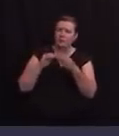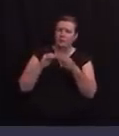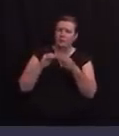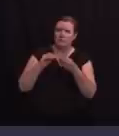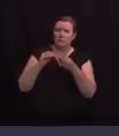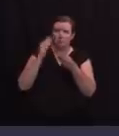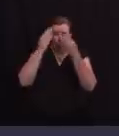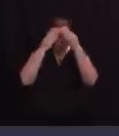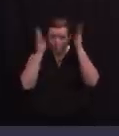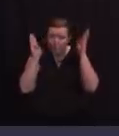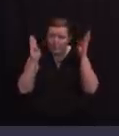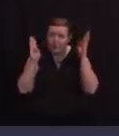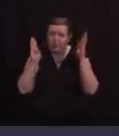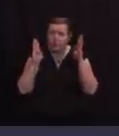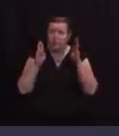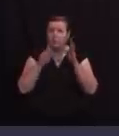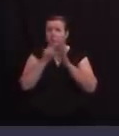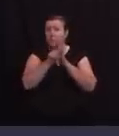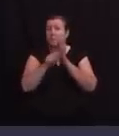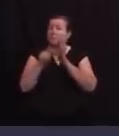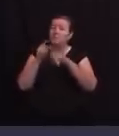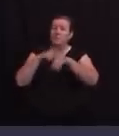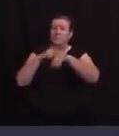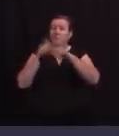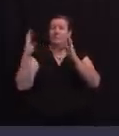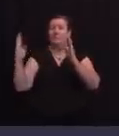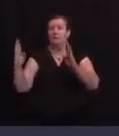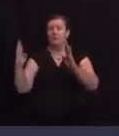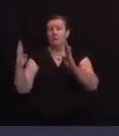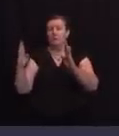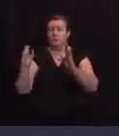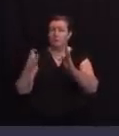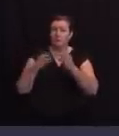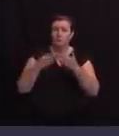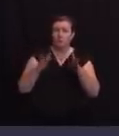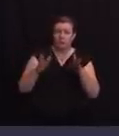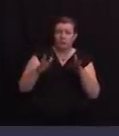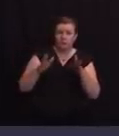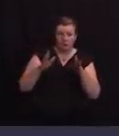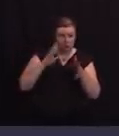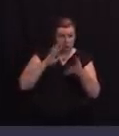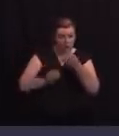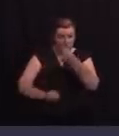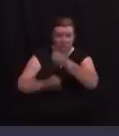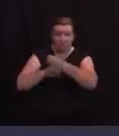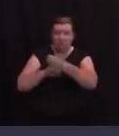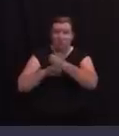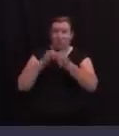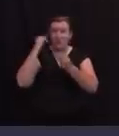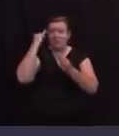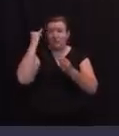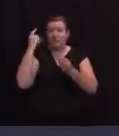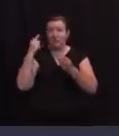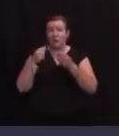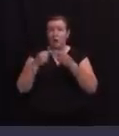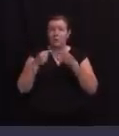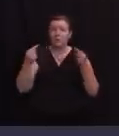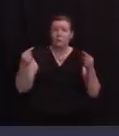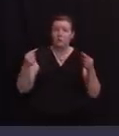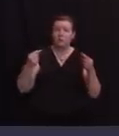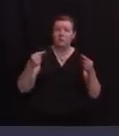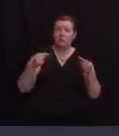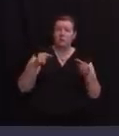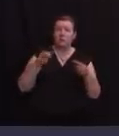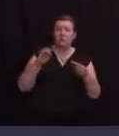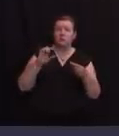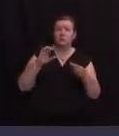to a period of time where a bill has to be public. Does that mean you're endorsing the idea of your opponent, Jack Ciattarelli, who said this morning that he would commit to